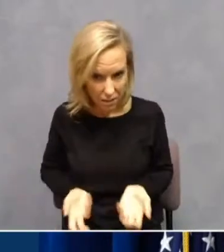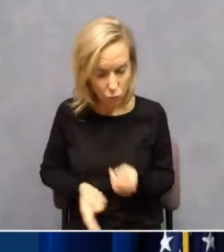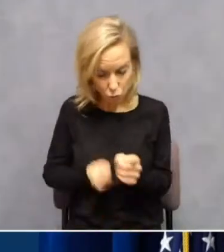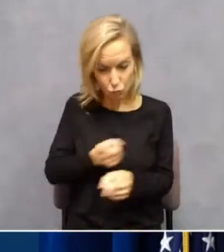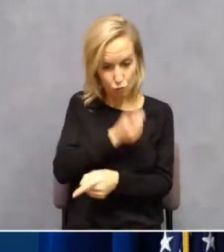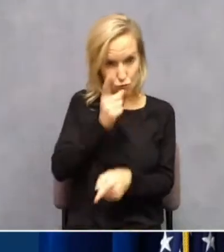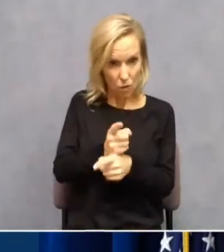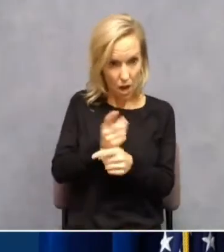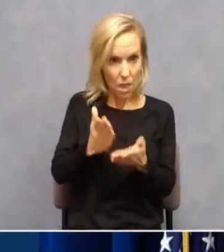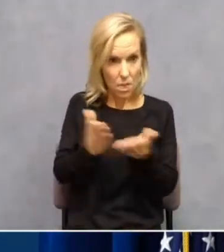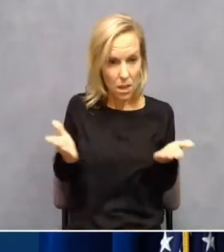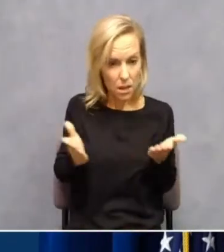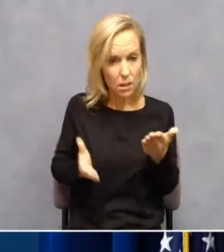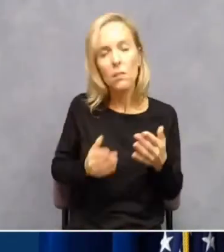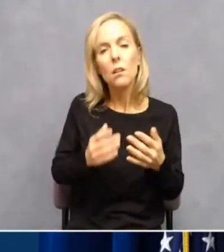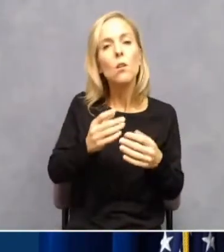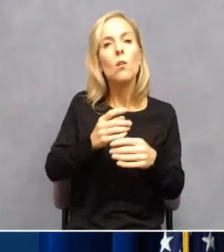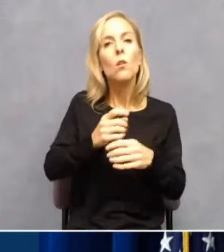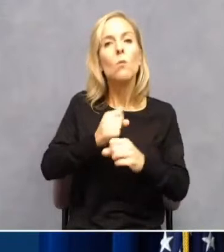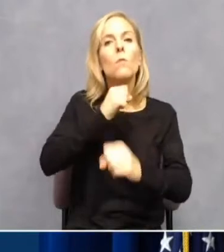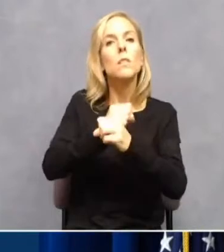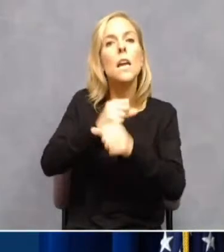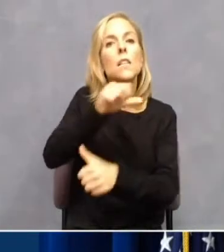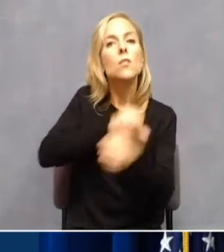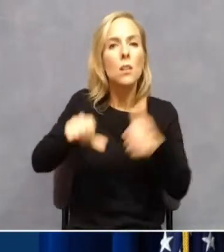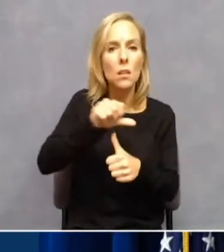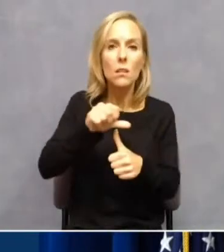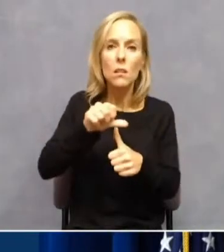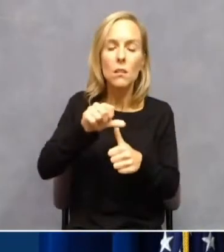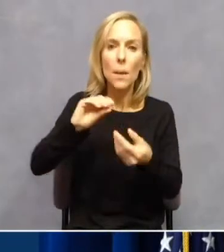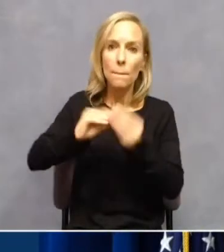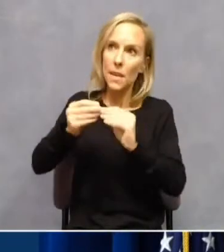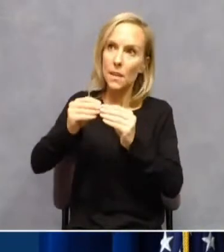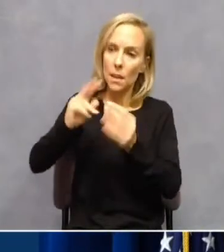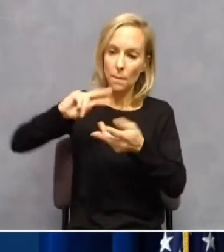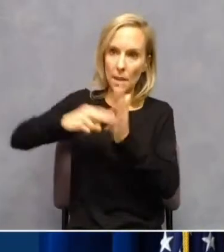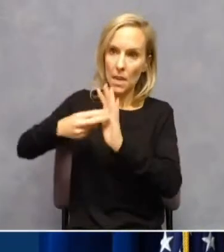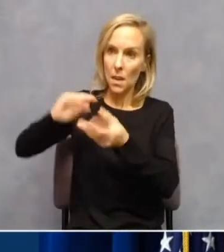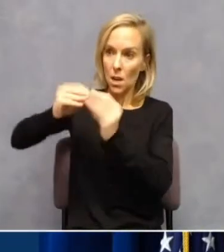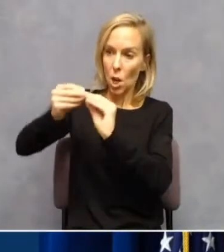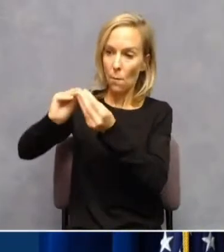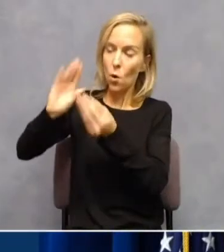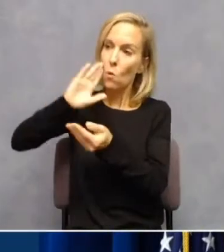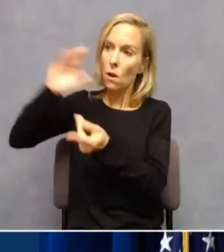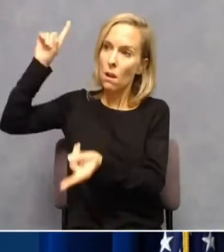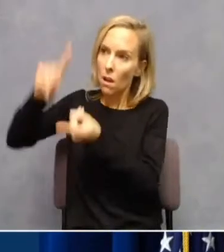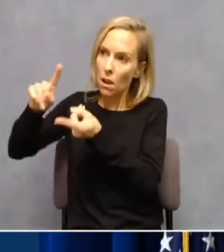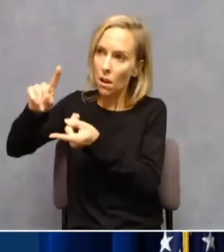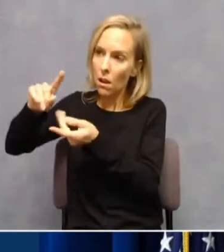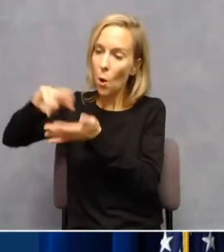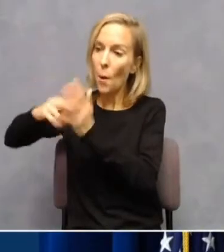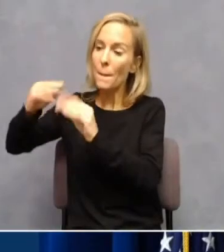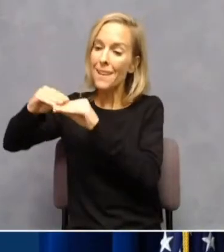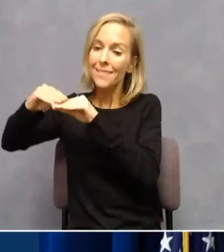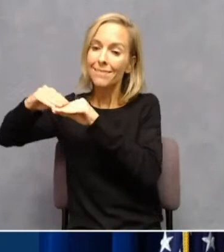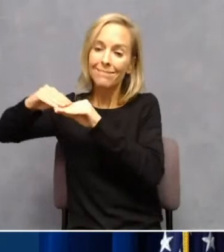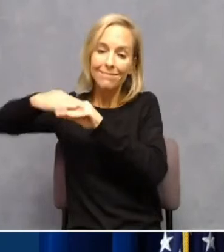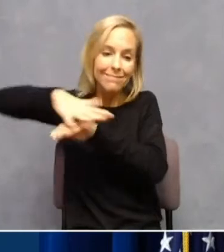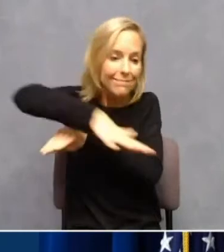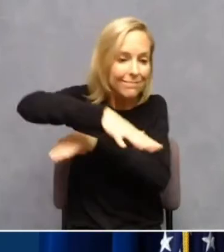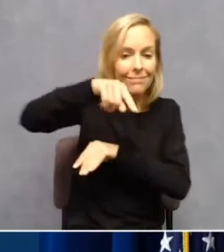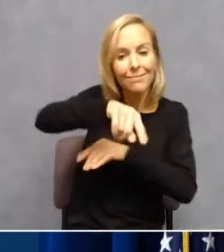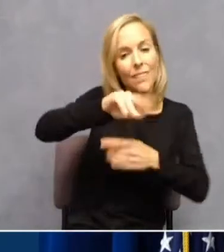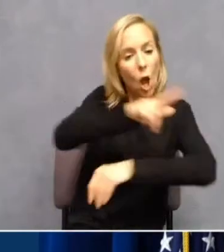we protect one another, we knock down the case numbers, which knocks down the hospitalization numbers, which knocks down the ICU